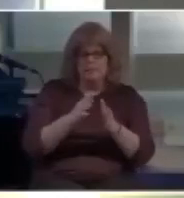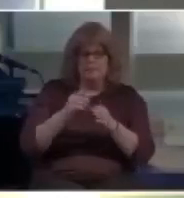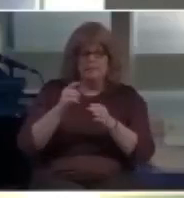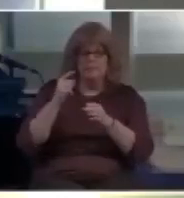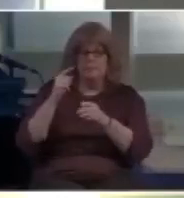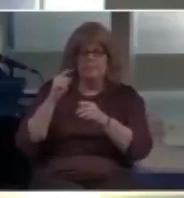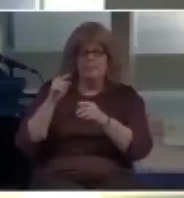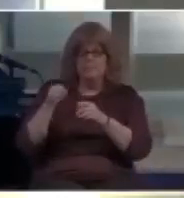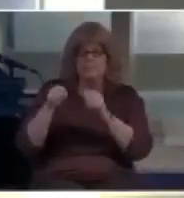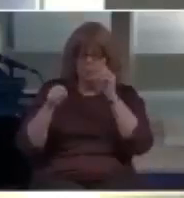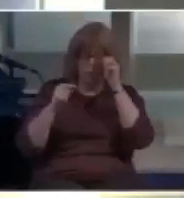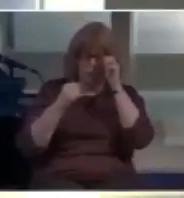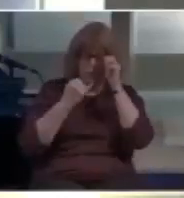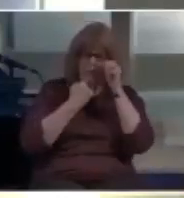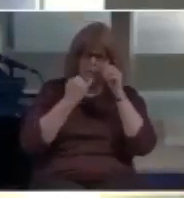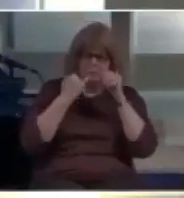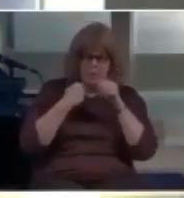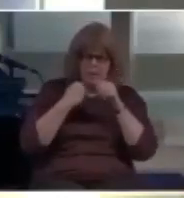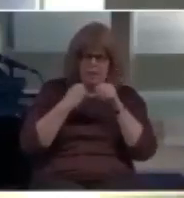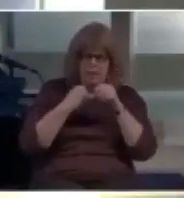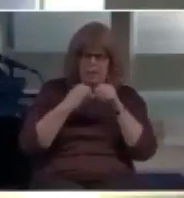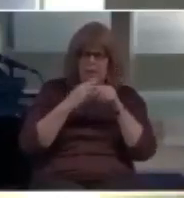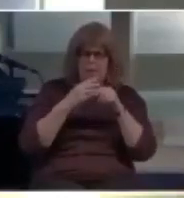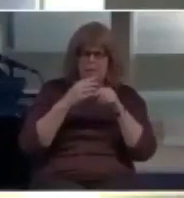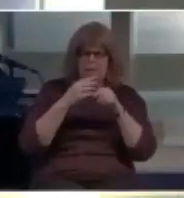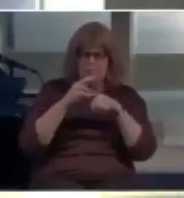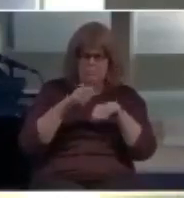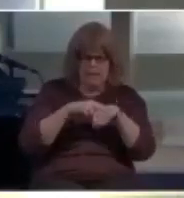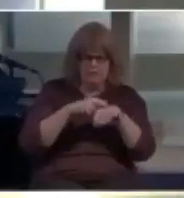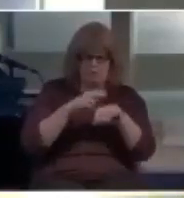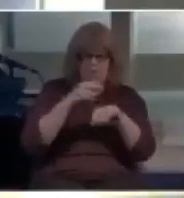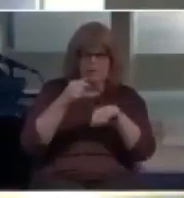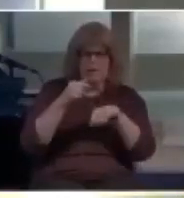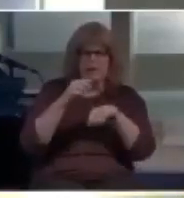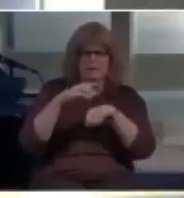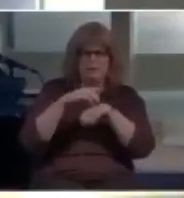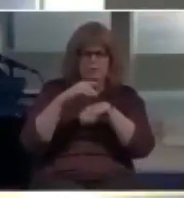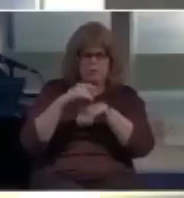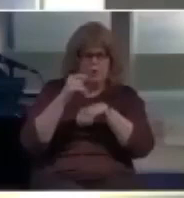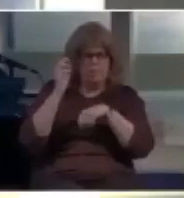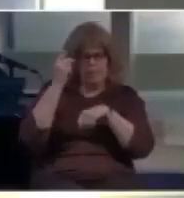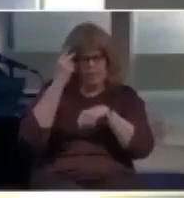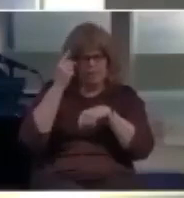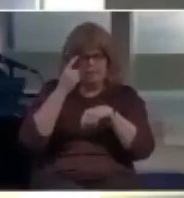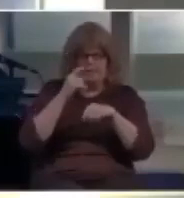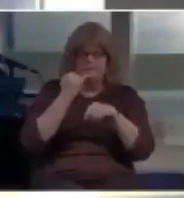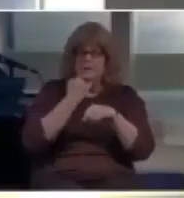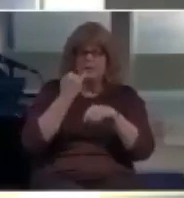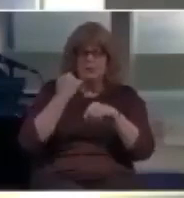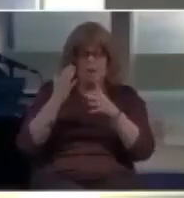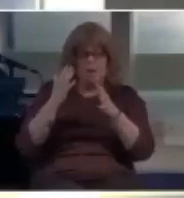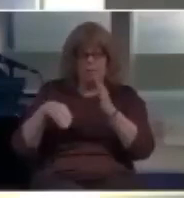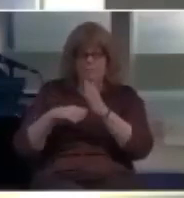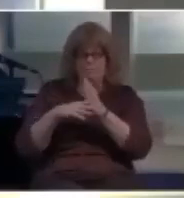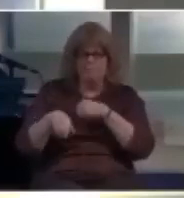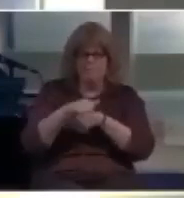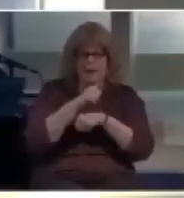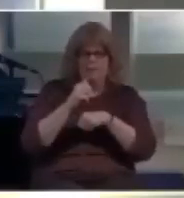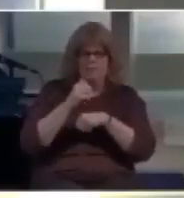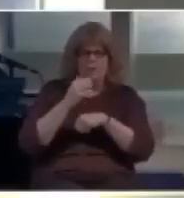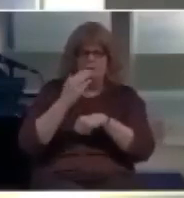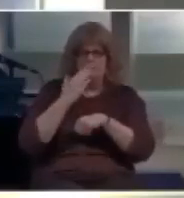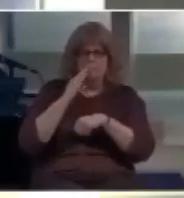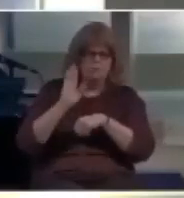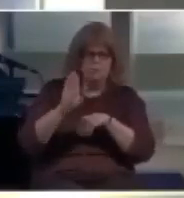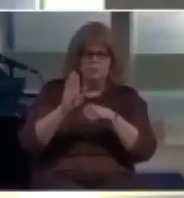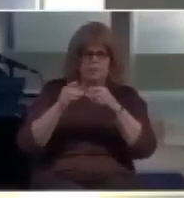to Israel nationally and geopolitically, because Israel has now been driven out of Jerusalem and is being kept safe